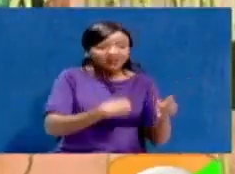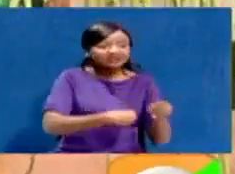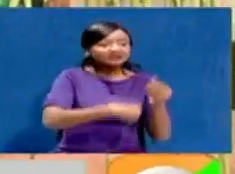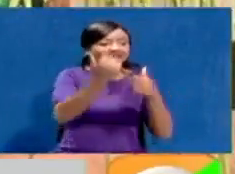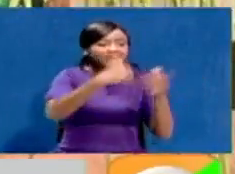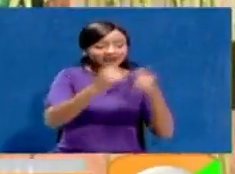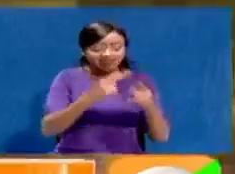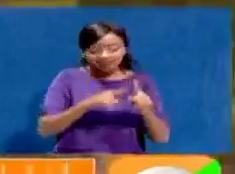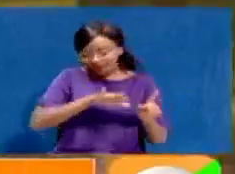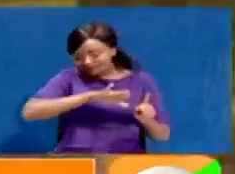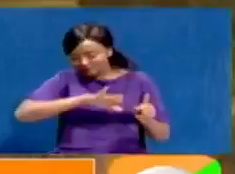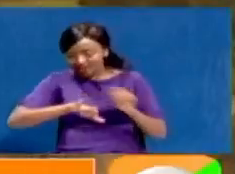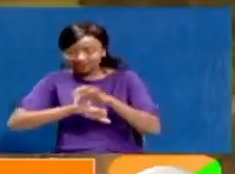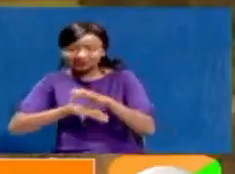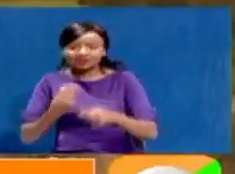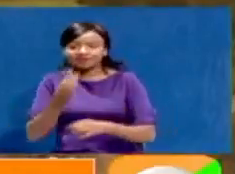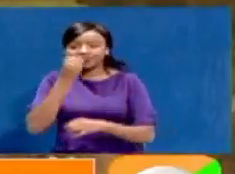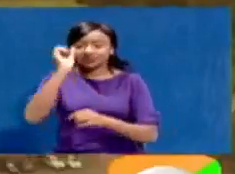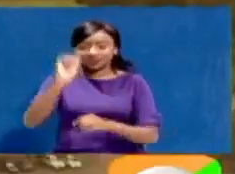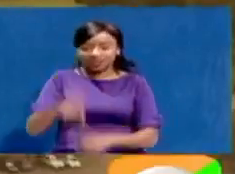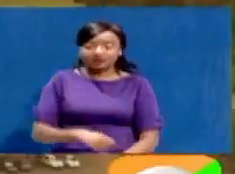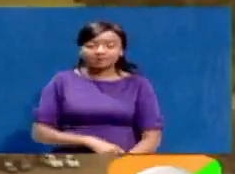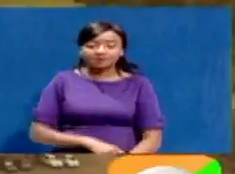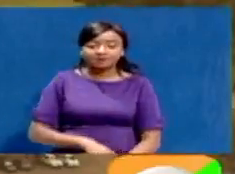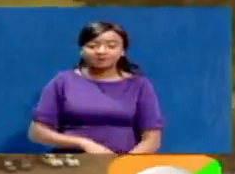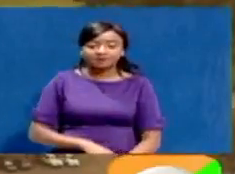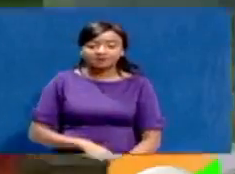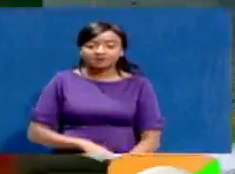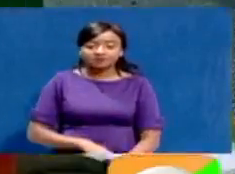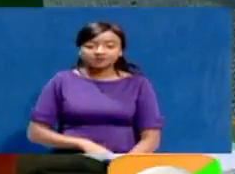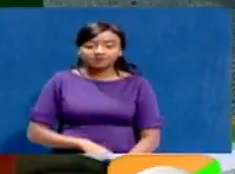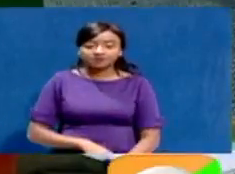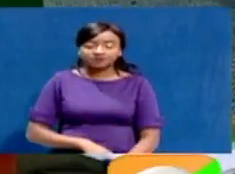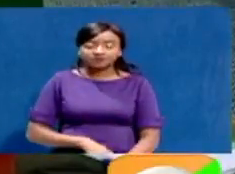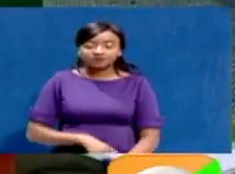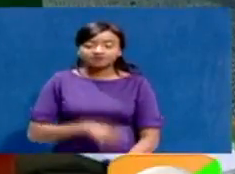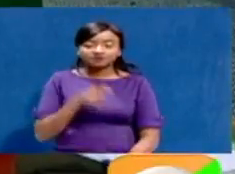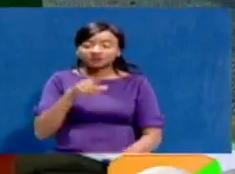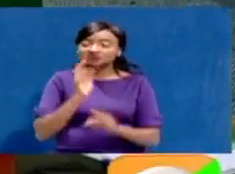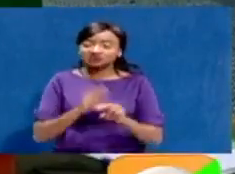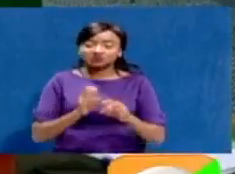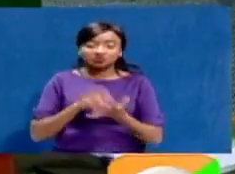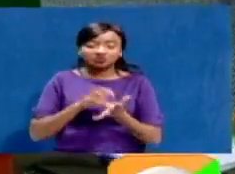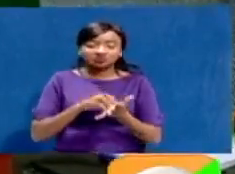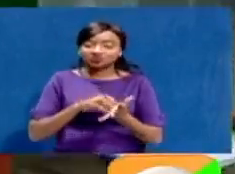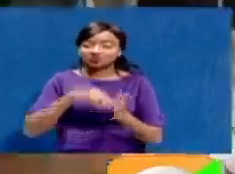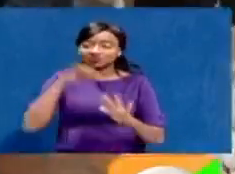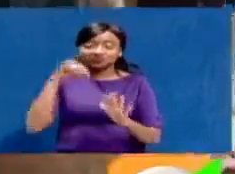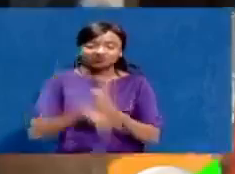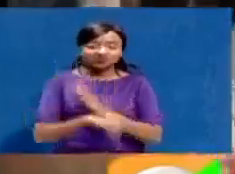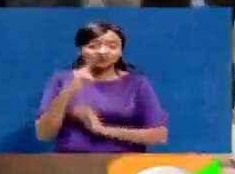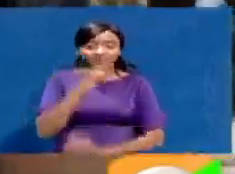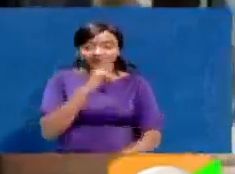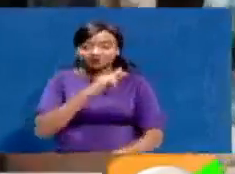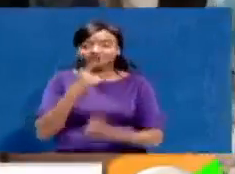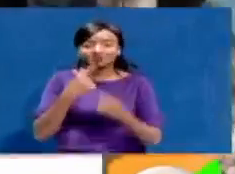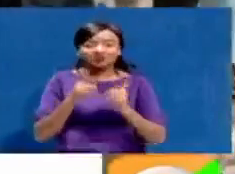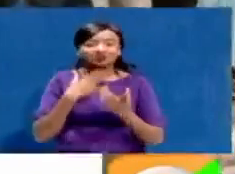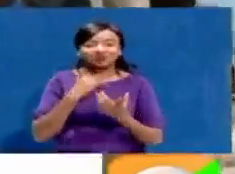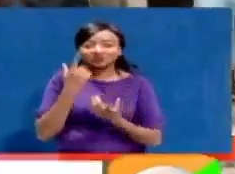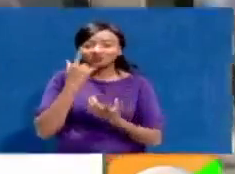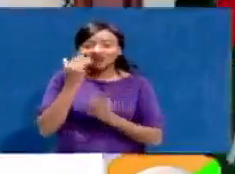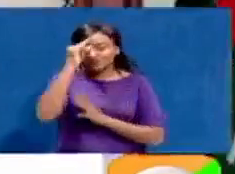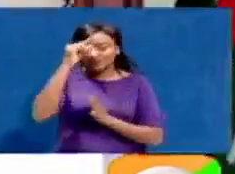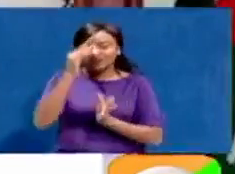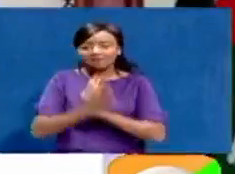the remaining we can eat. So dire is the situation that the government projects a gloomy outlook for the labor market for the rest